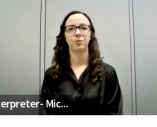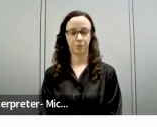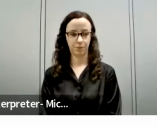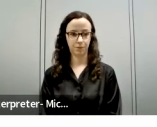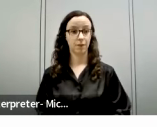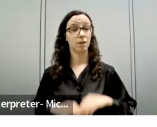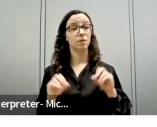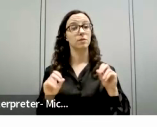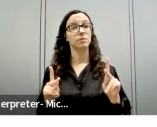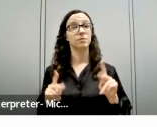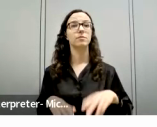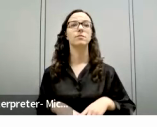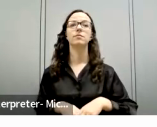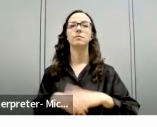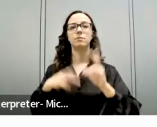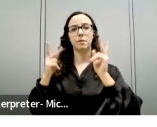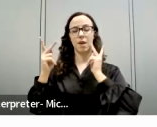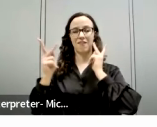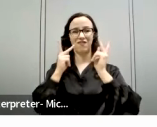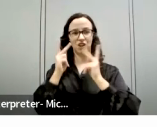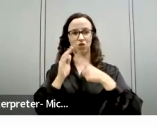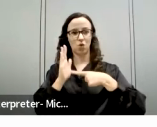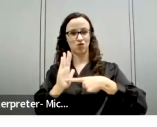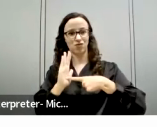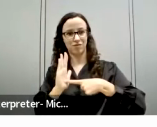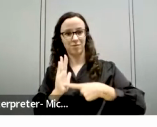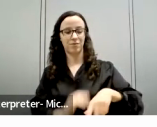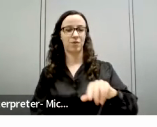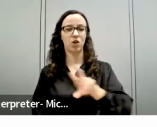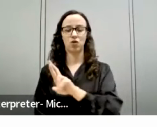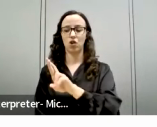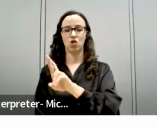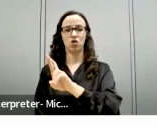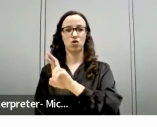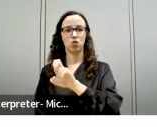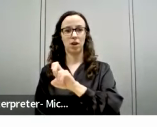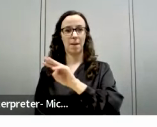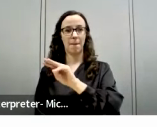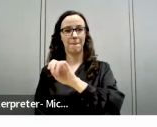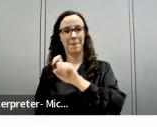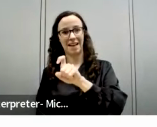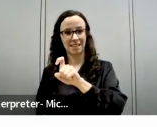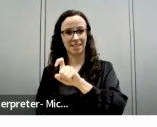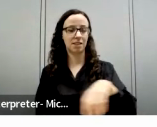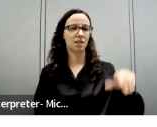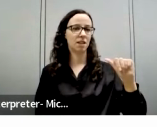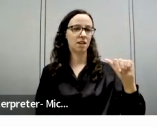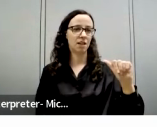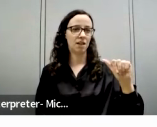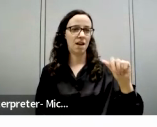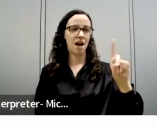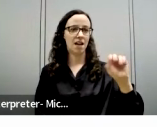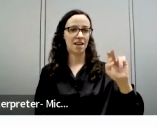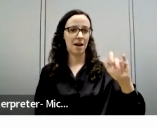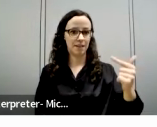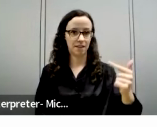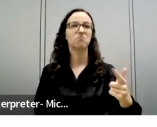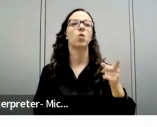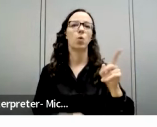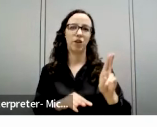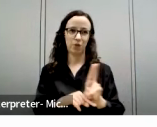Okay, so a visual representation of remixing and adapting. So this is a pretty frequent analogy that we like to use, and so we use